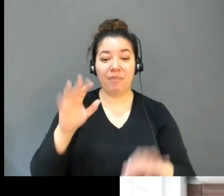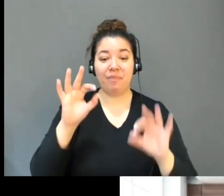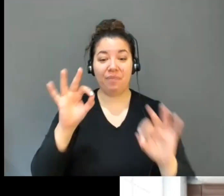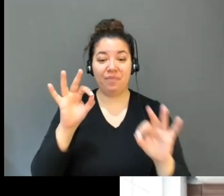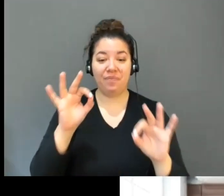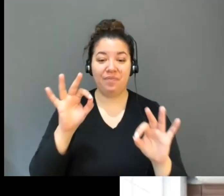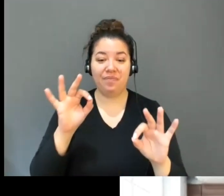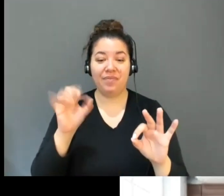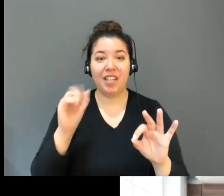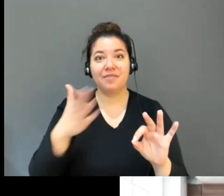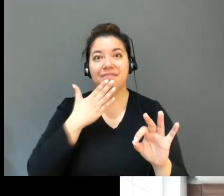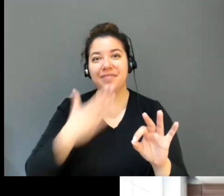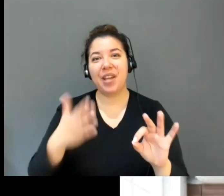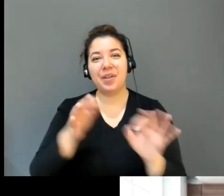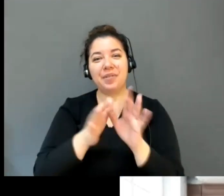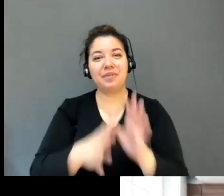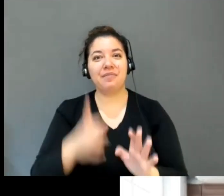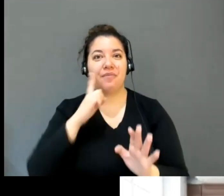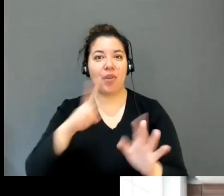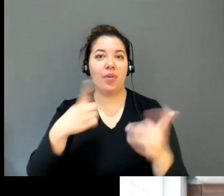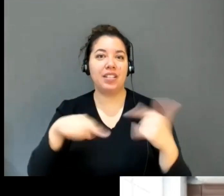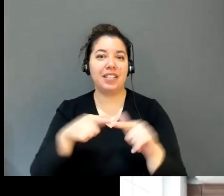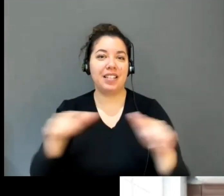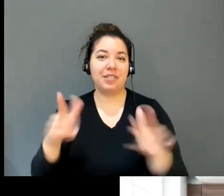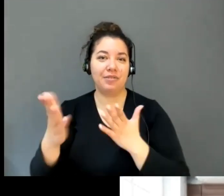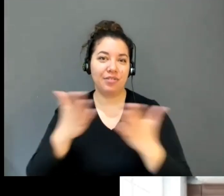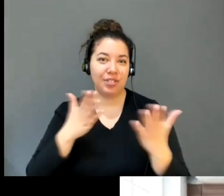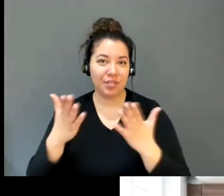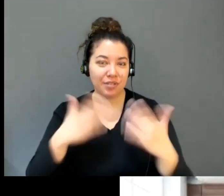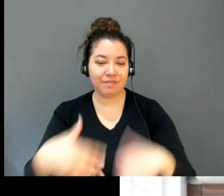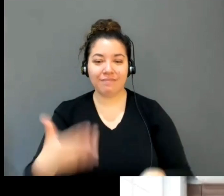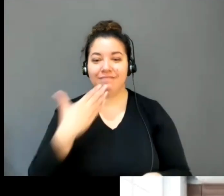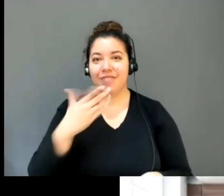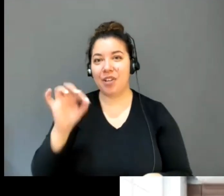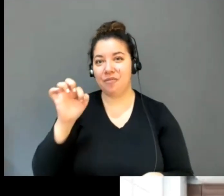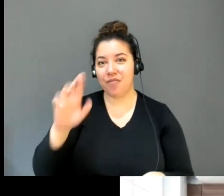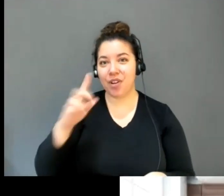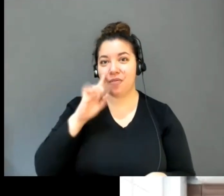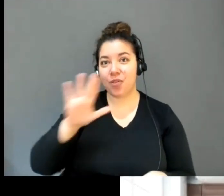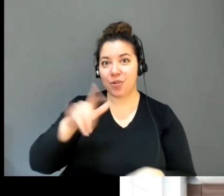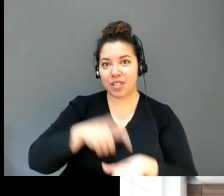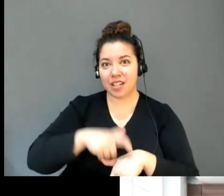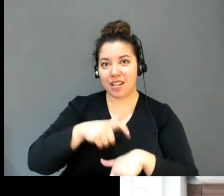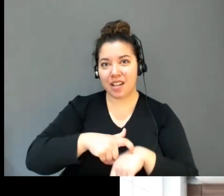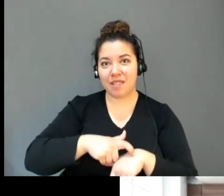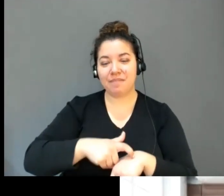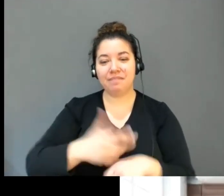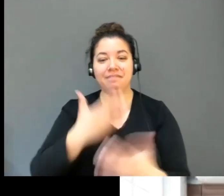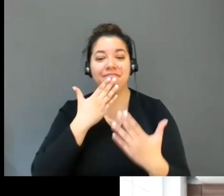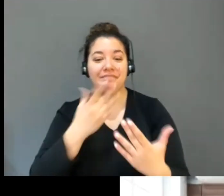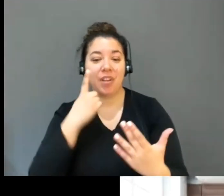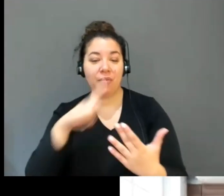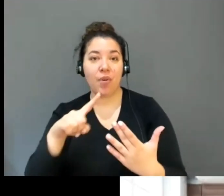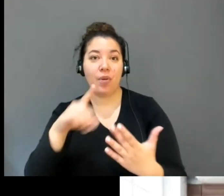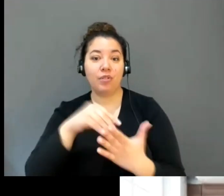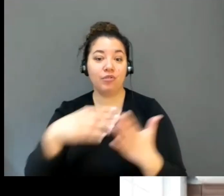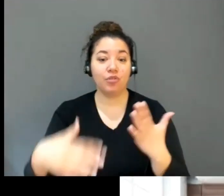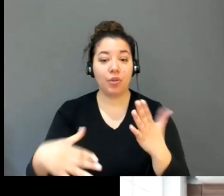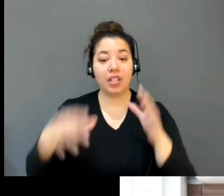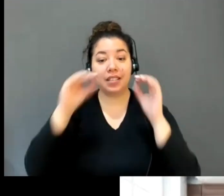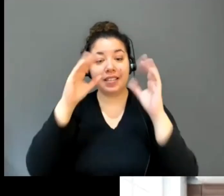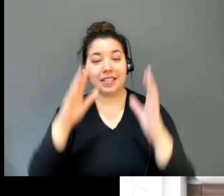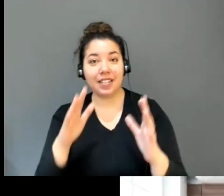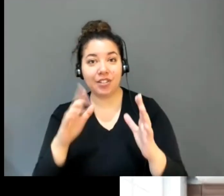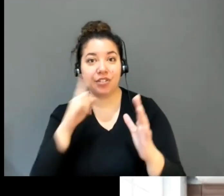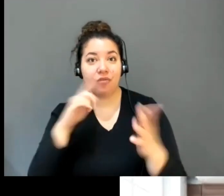Ms. Velasquez for her sign language services. Thank you, Mr. Frieder, for all of your time. Thank you to the students and teachers for being here.